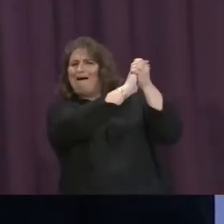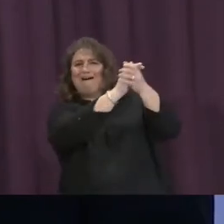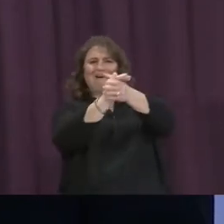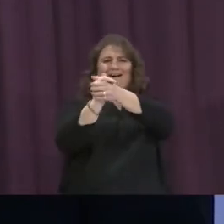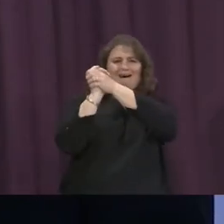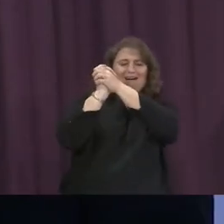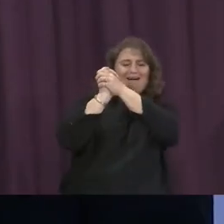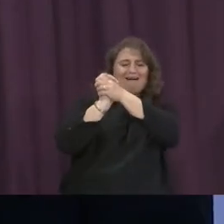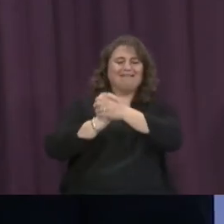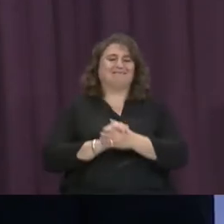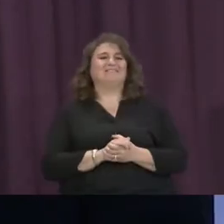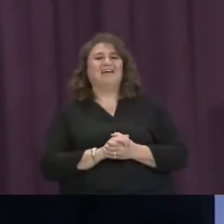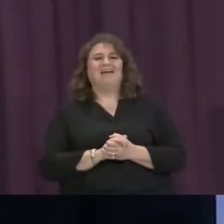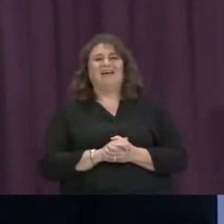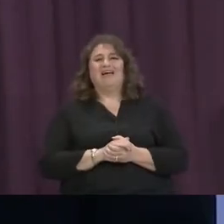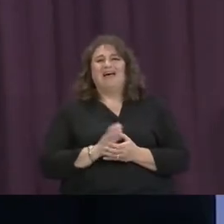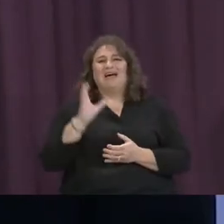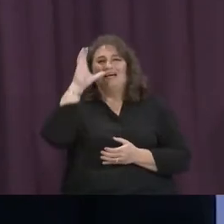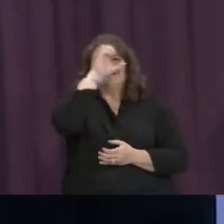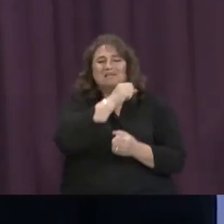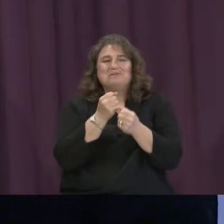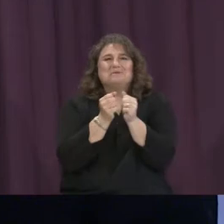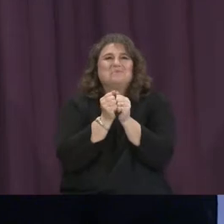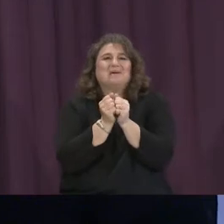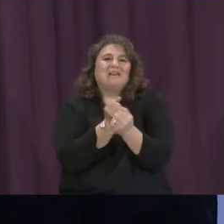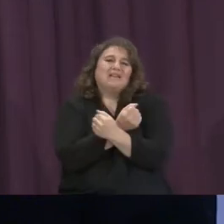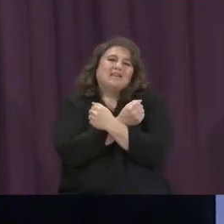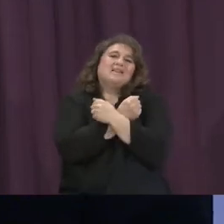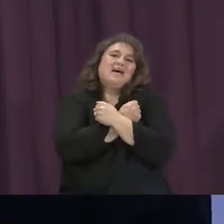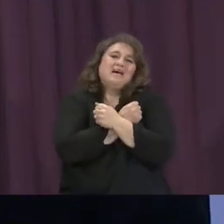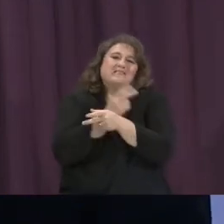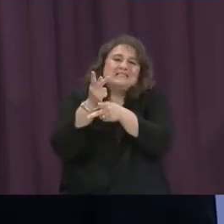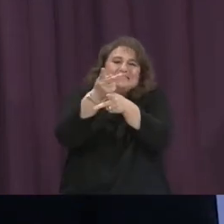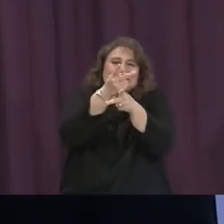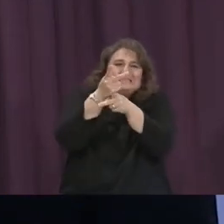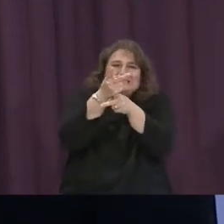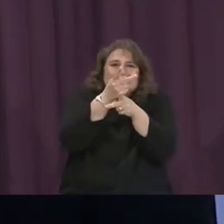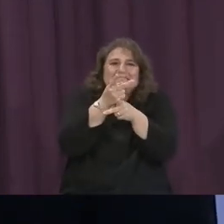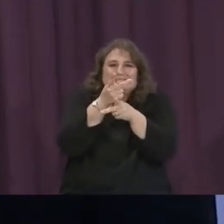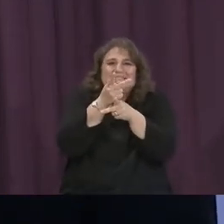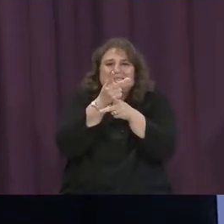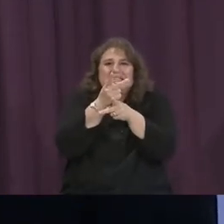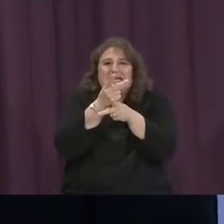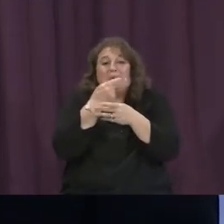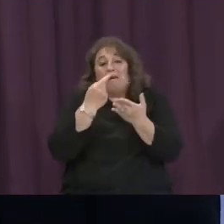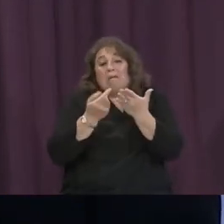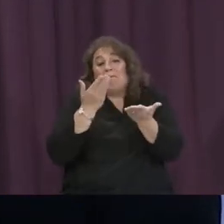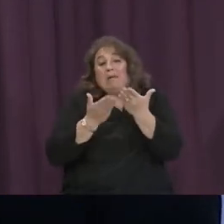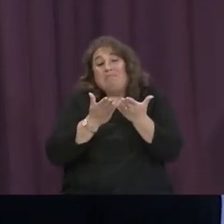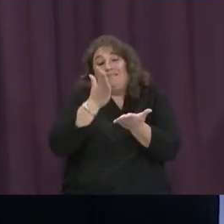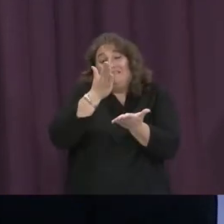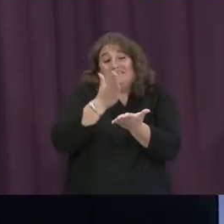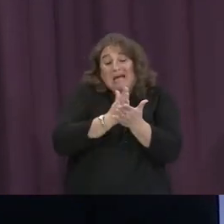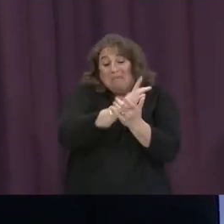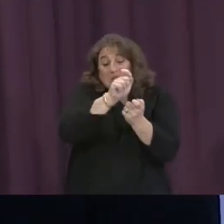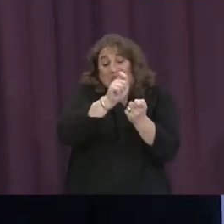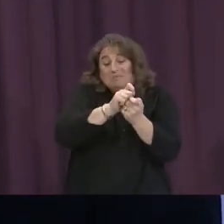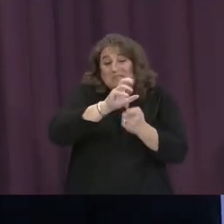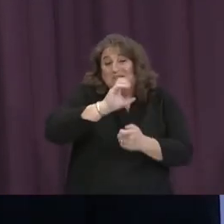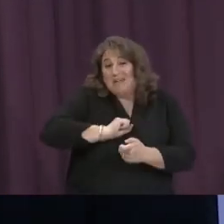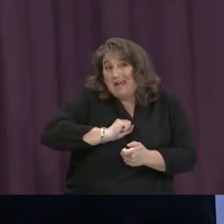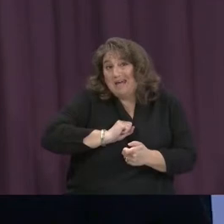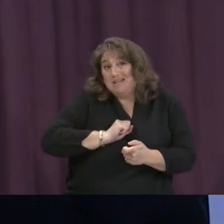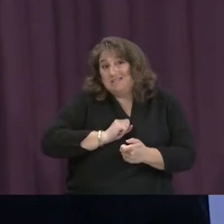a assumption about, like, love and about caring that it kind of ends at a certain age, right? Mm so, I think,